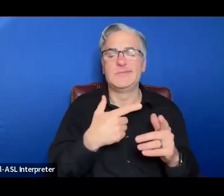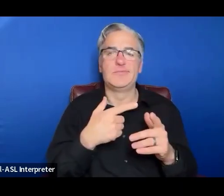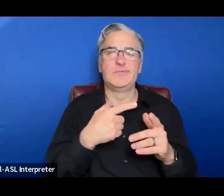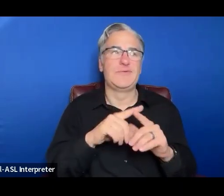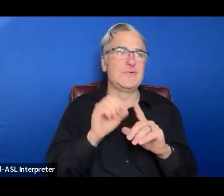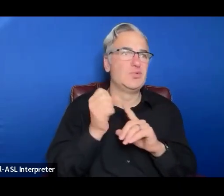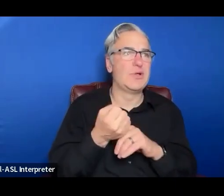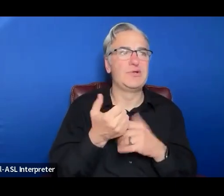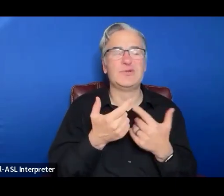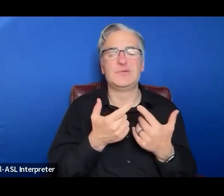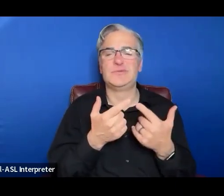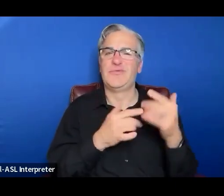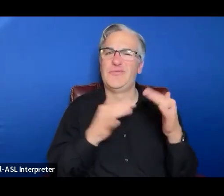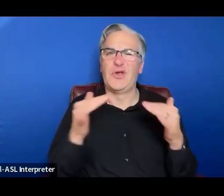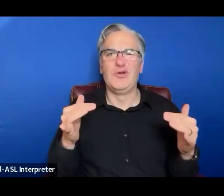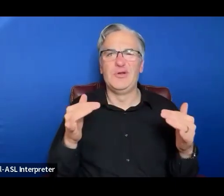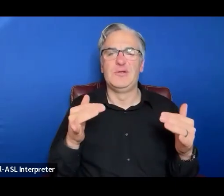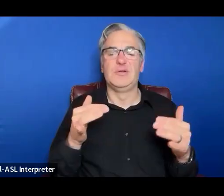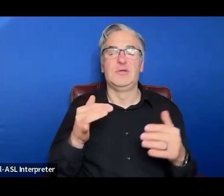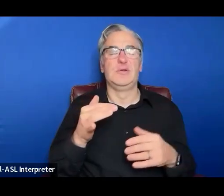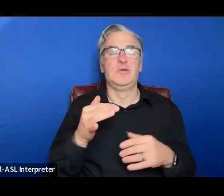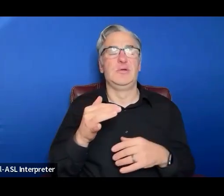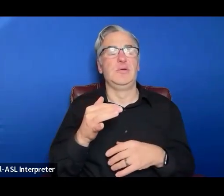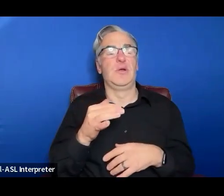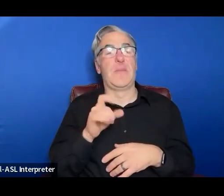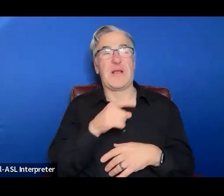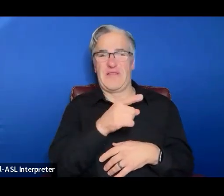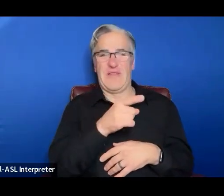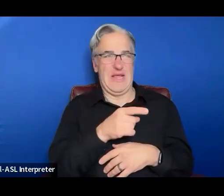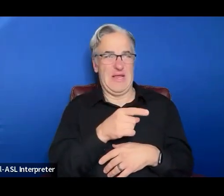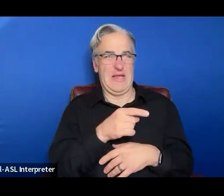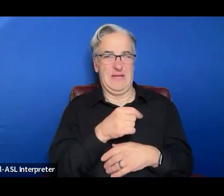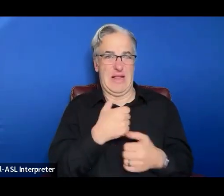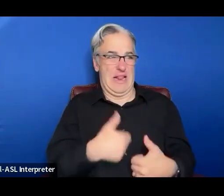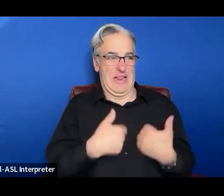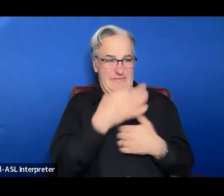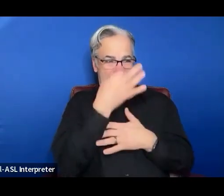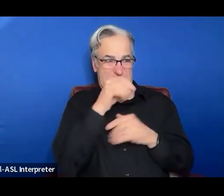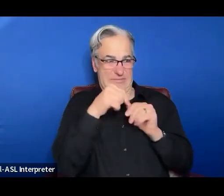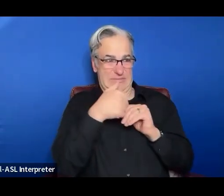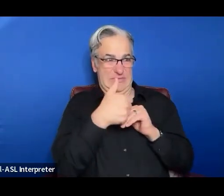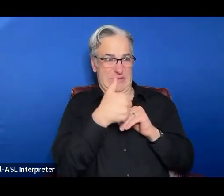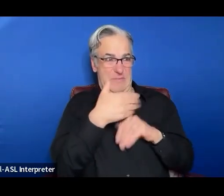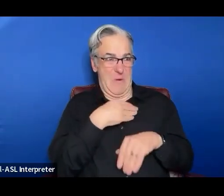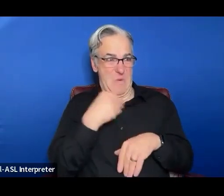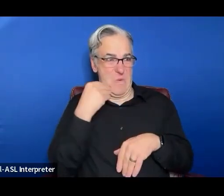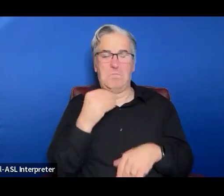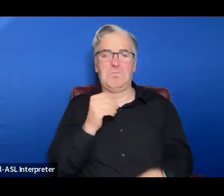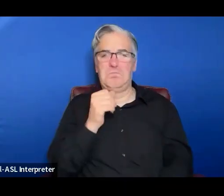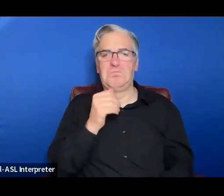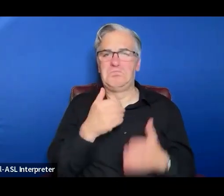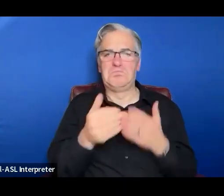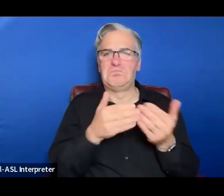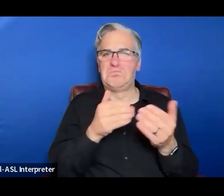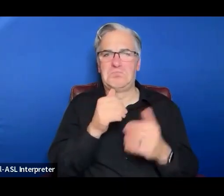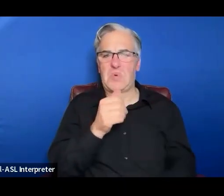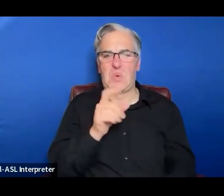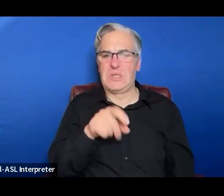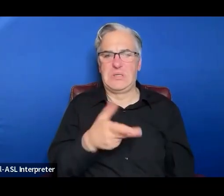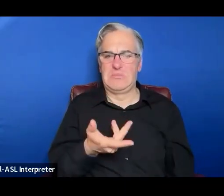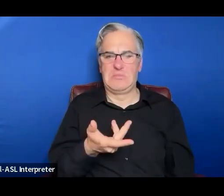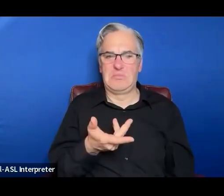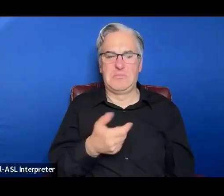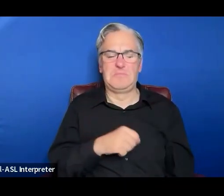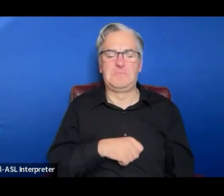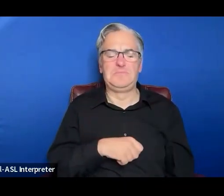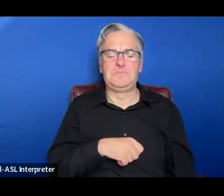have to live near you to take on any of these roles. So keep those criteria in mind as we're going